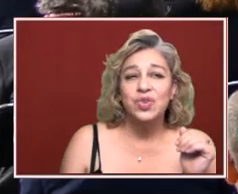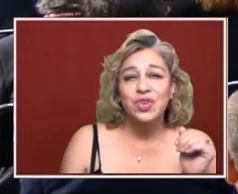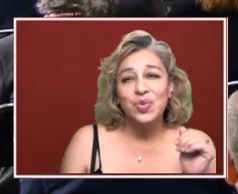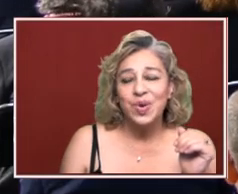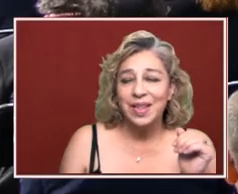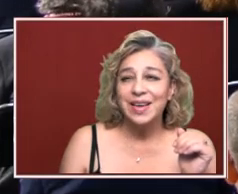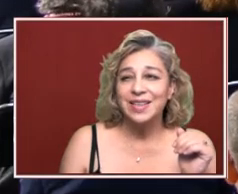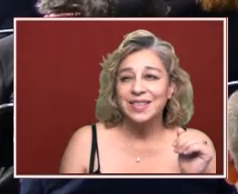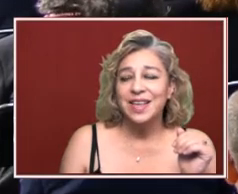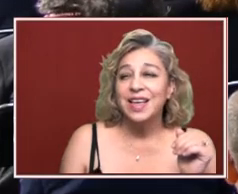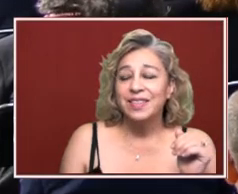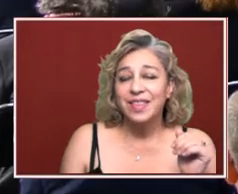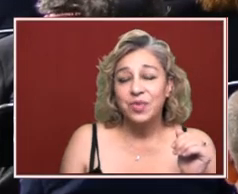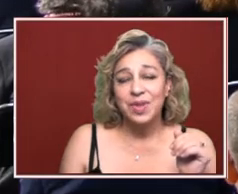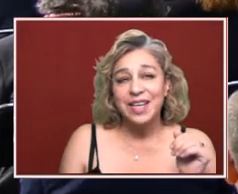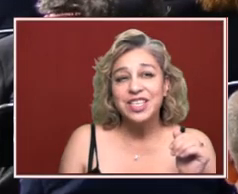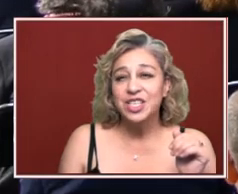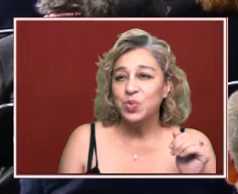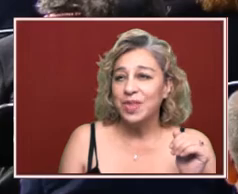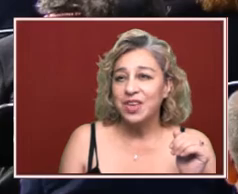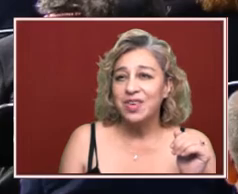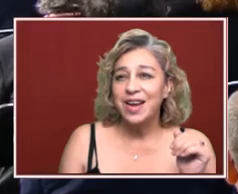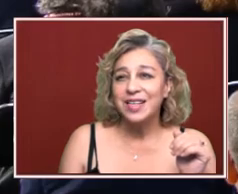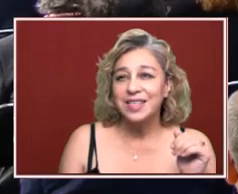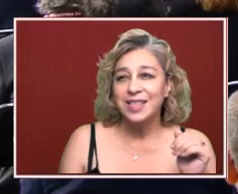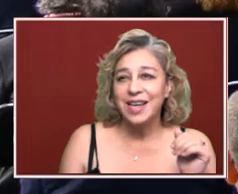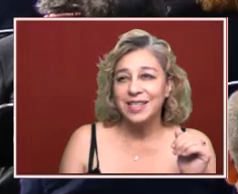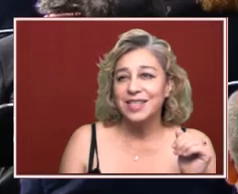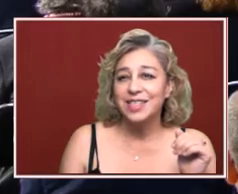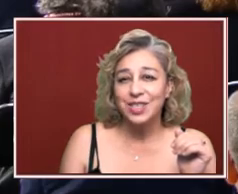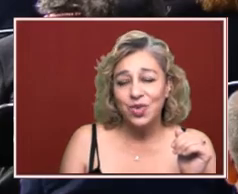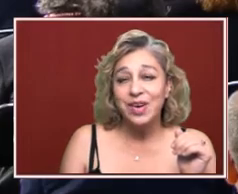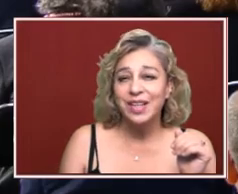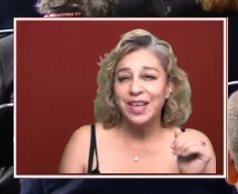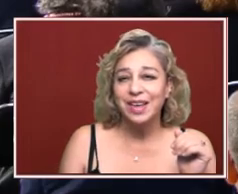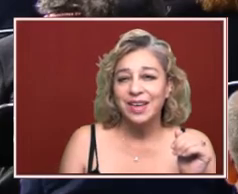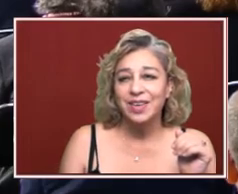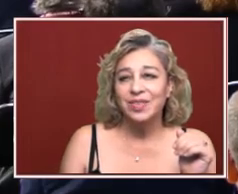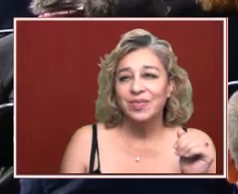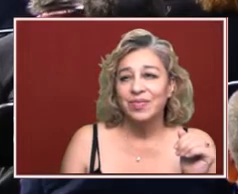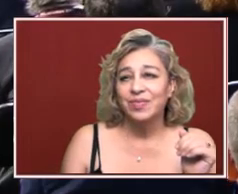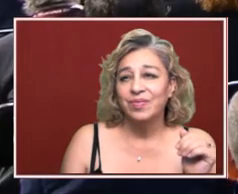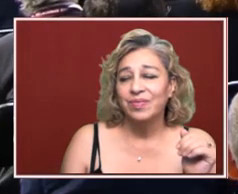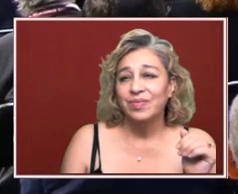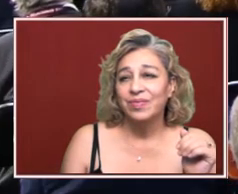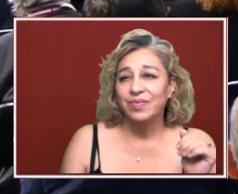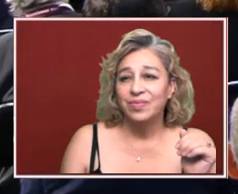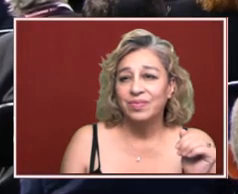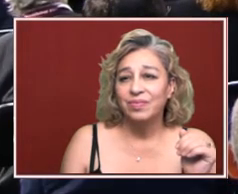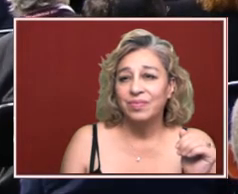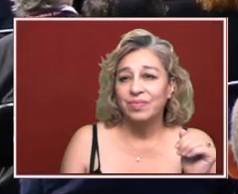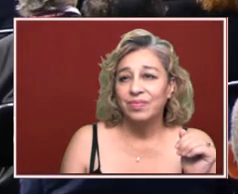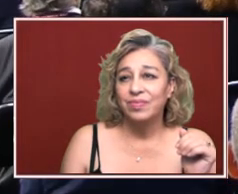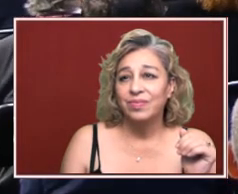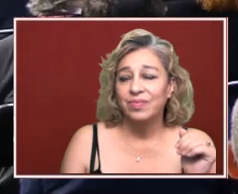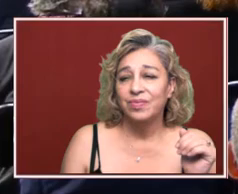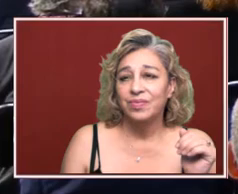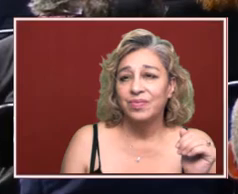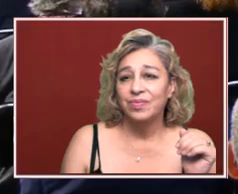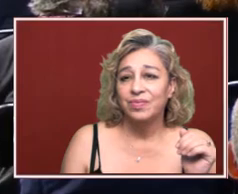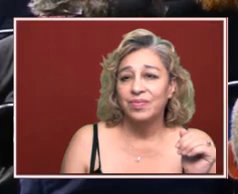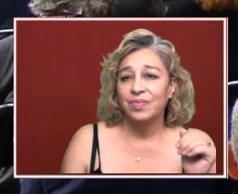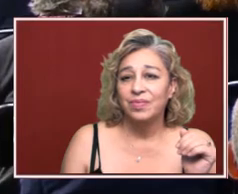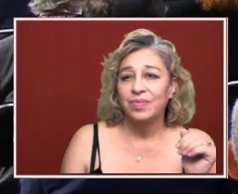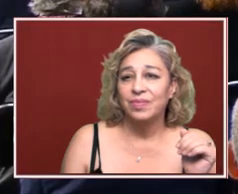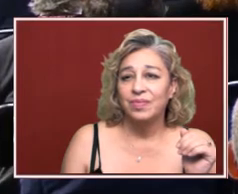You do realize that relations with the United States historically ha sido